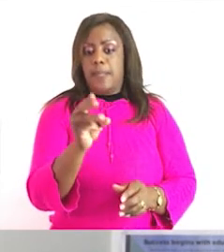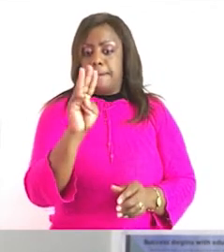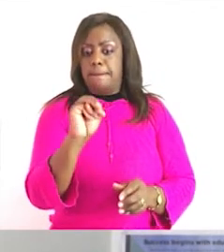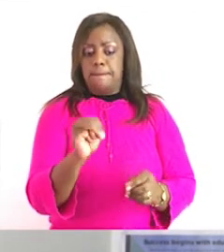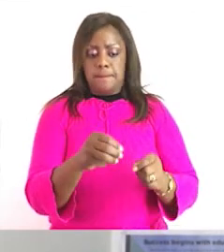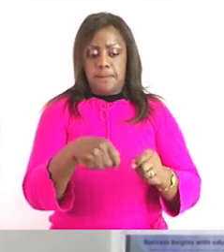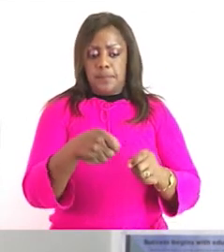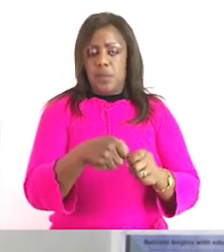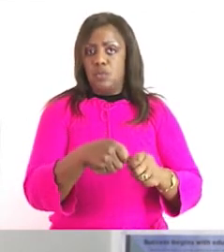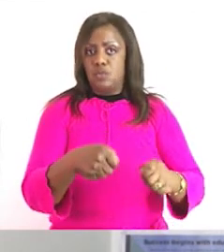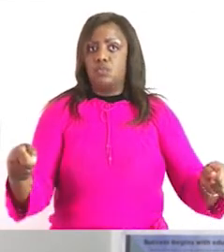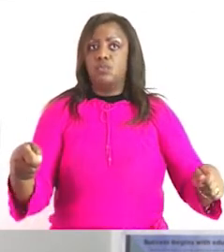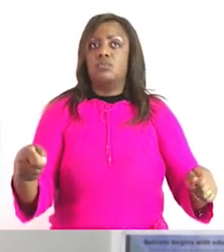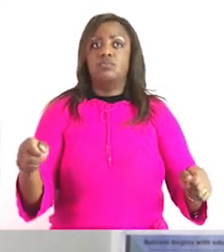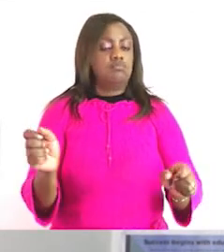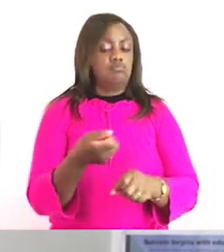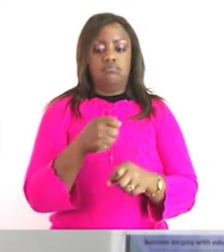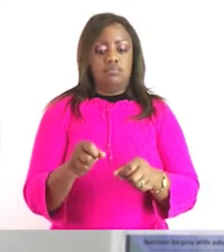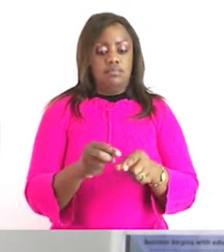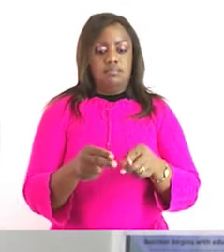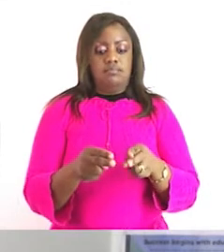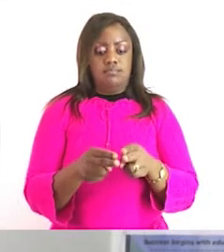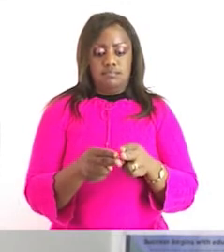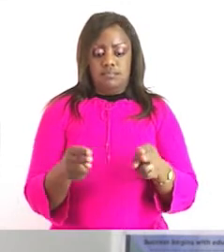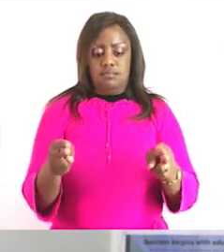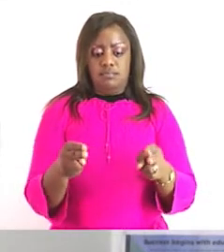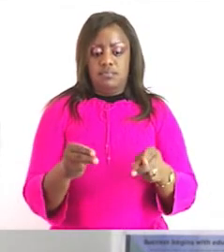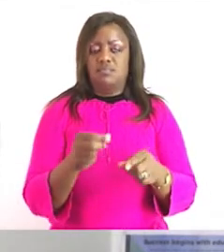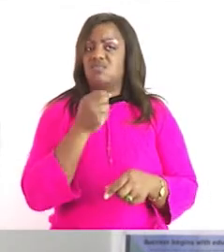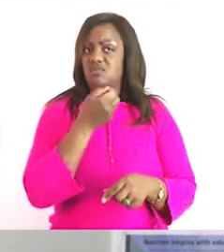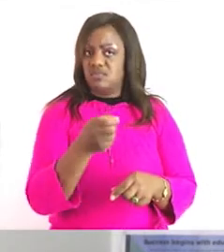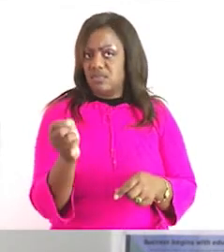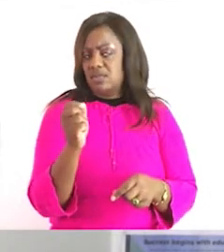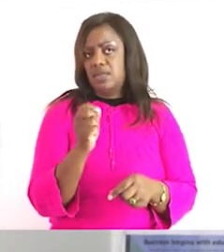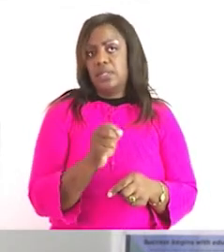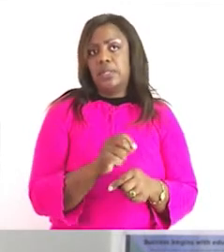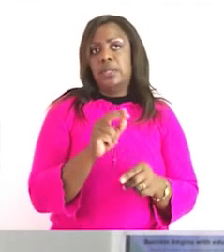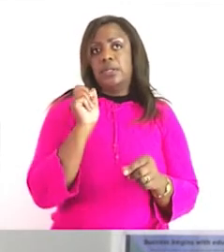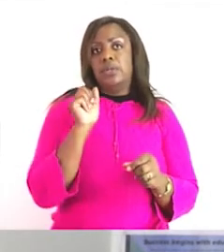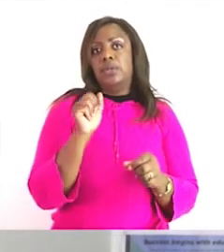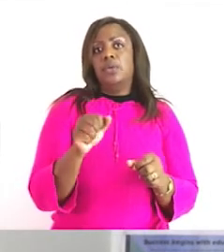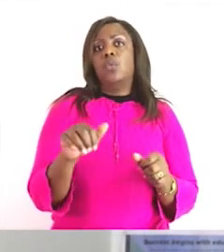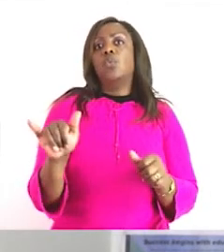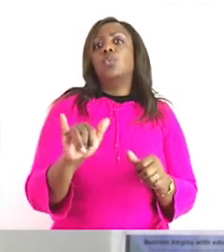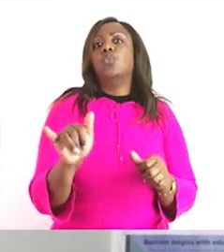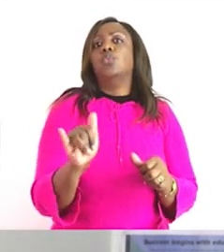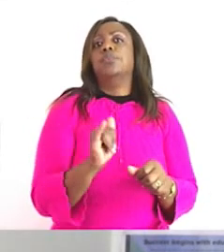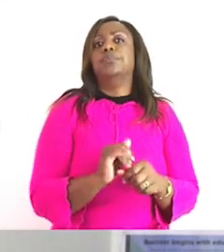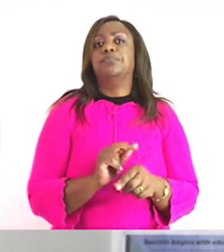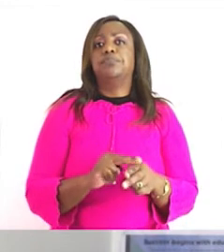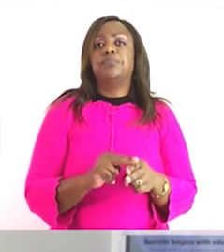measure the length of within 5 meters. We also, you can just take